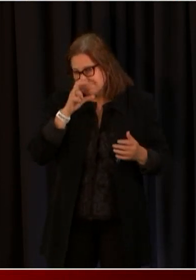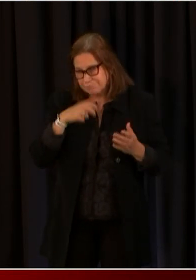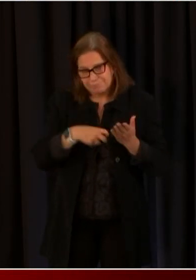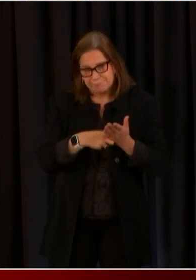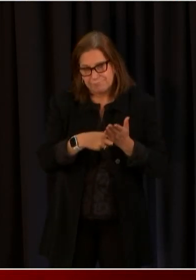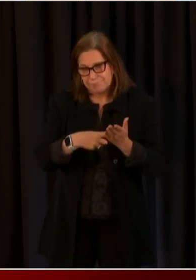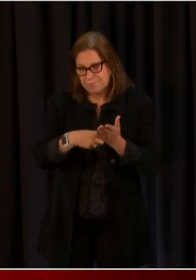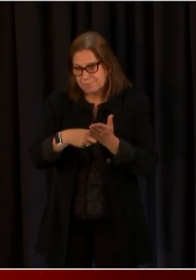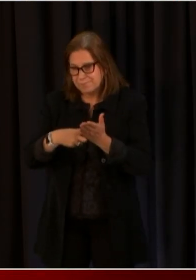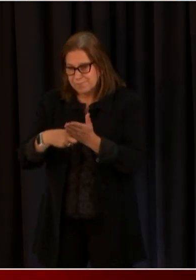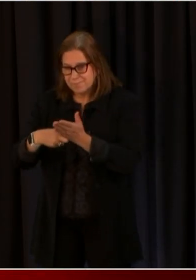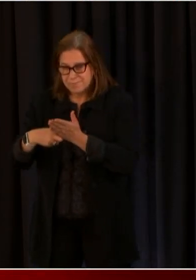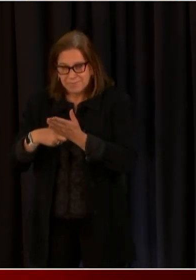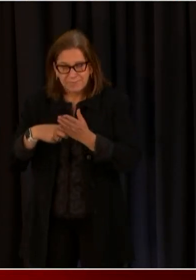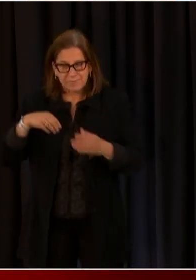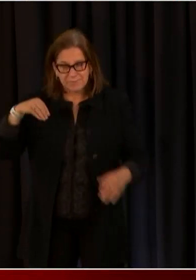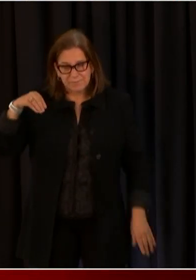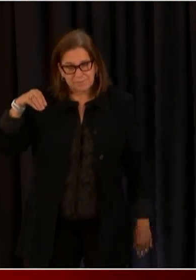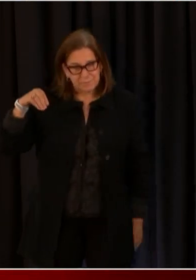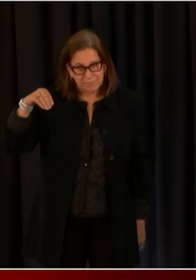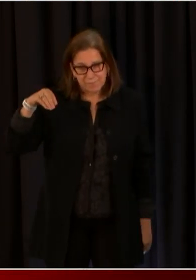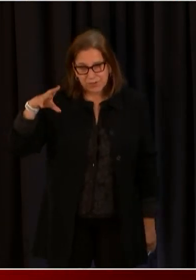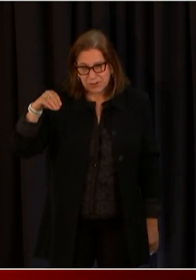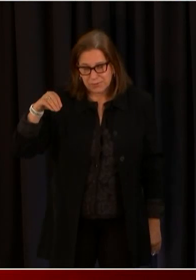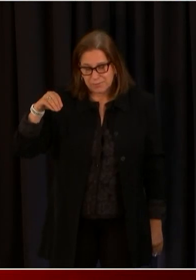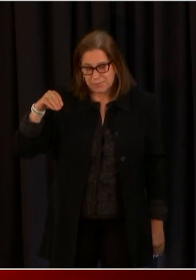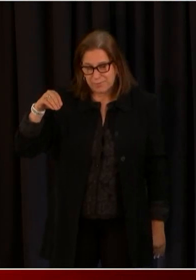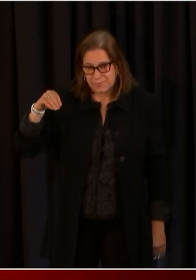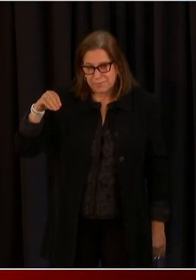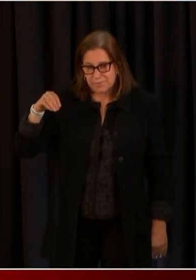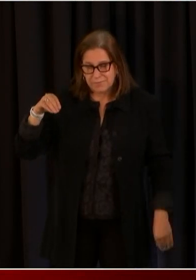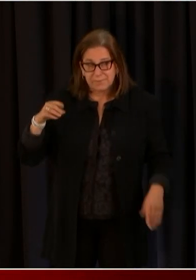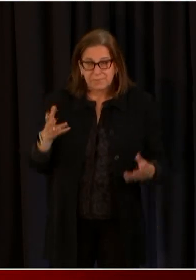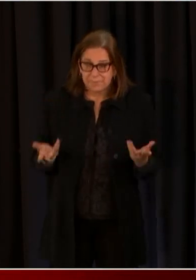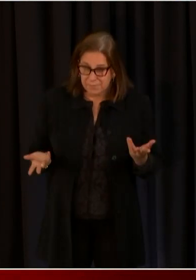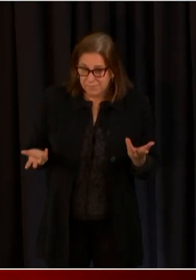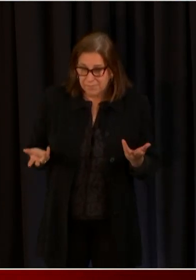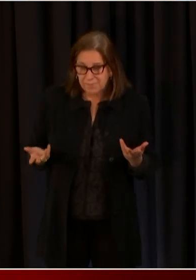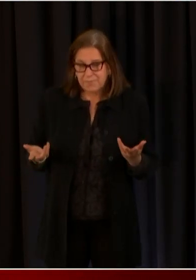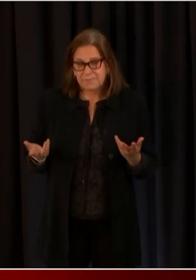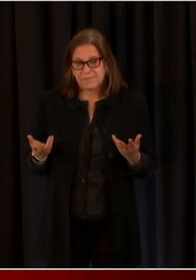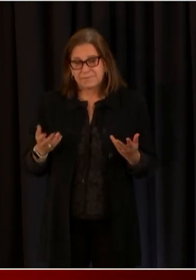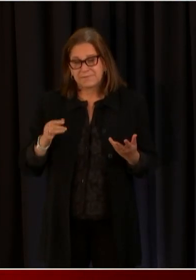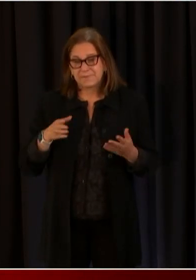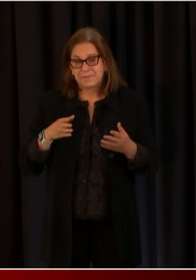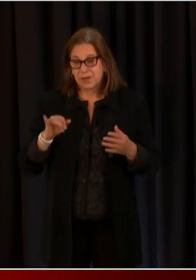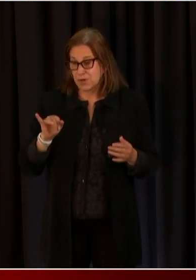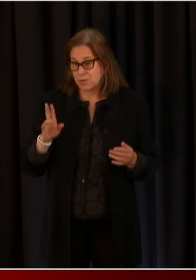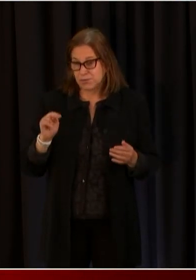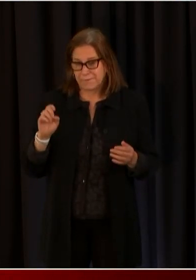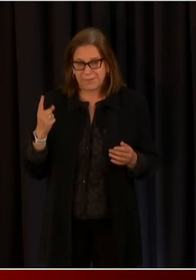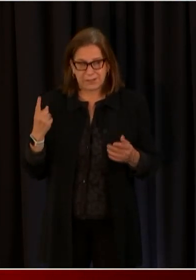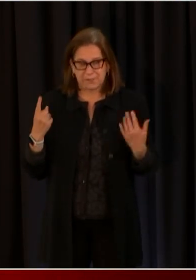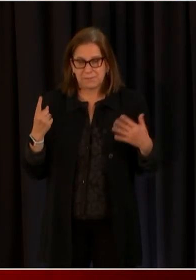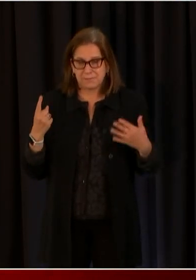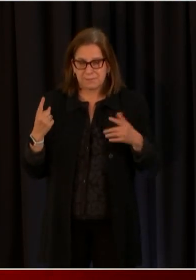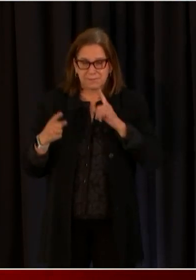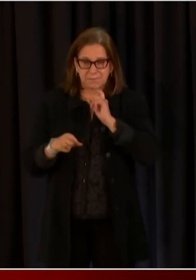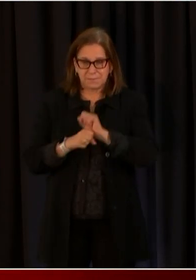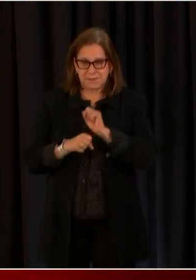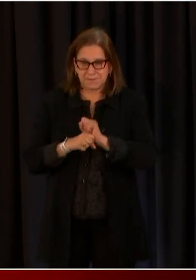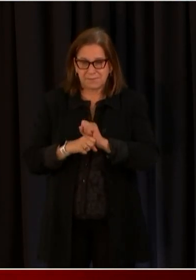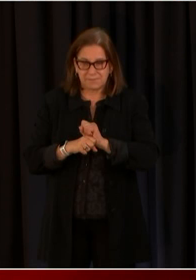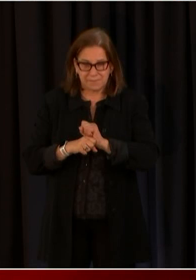Parking, photo, and minor moving violation tickets issued after June 1st will be subject to adjudication